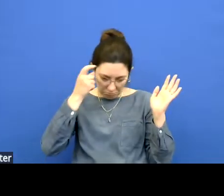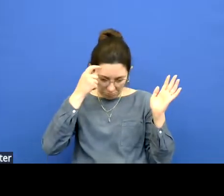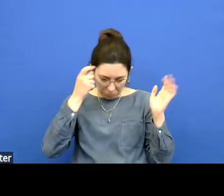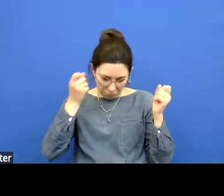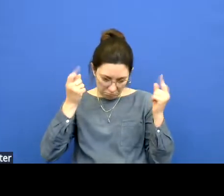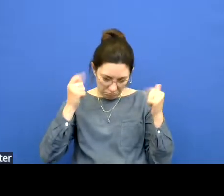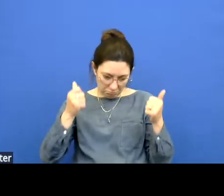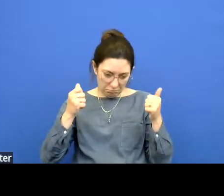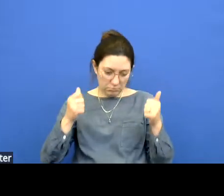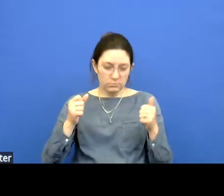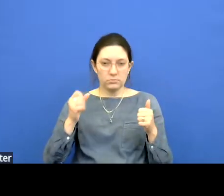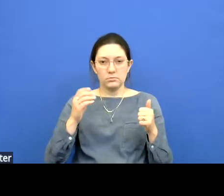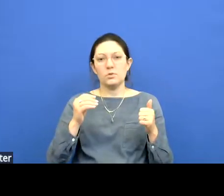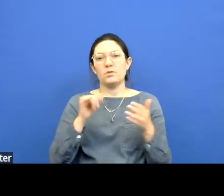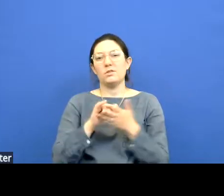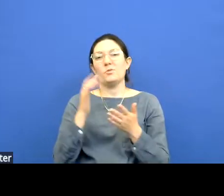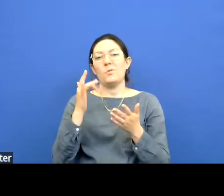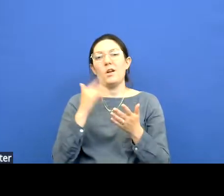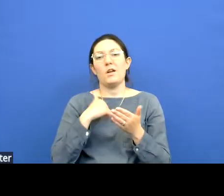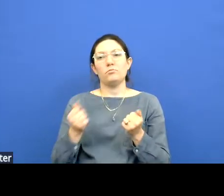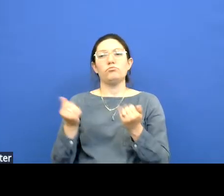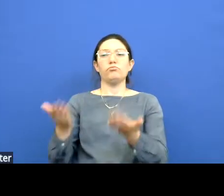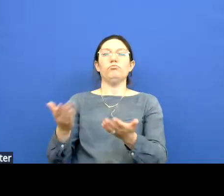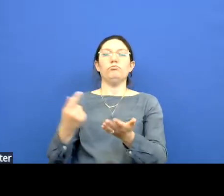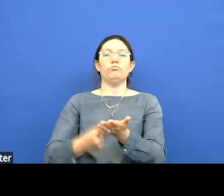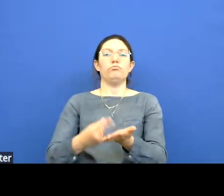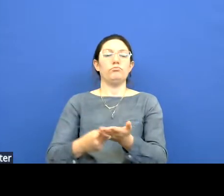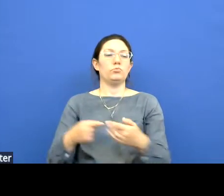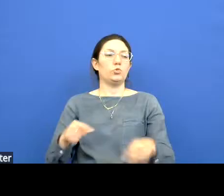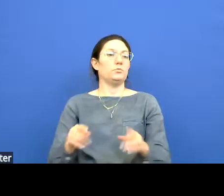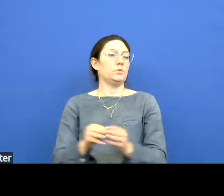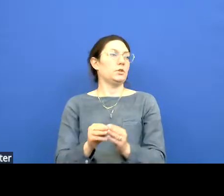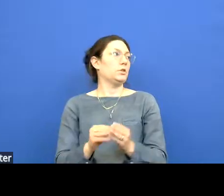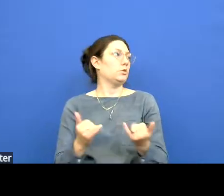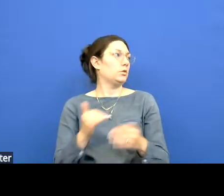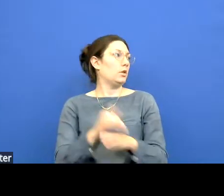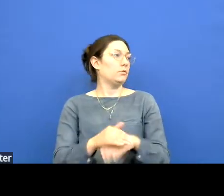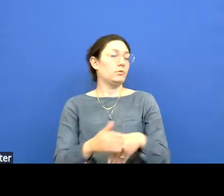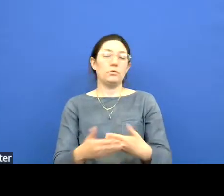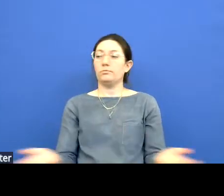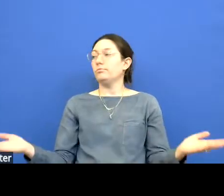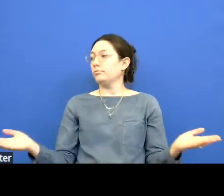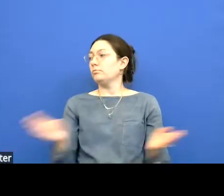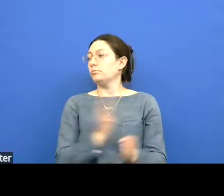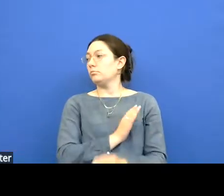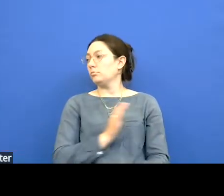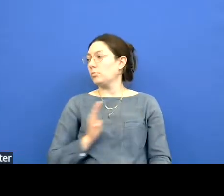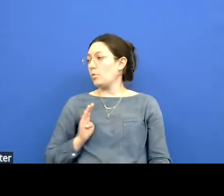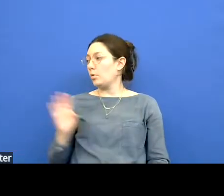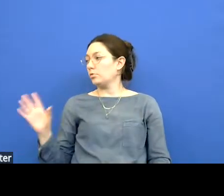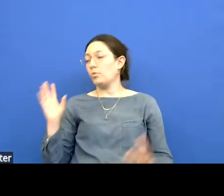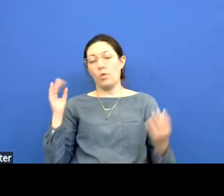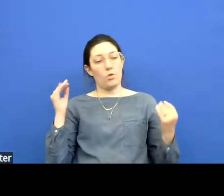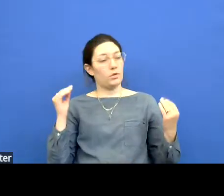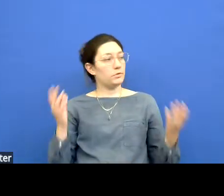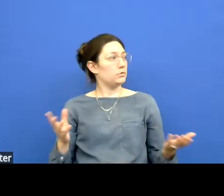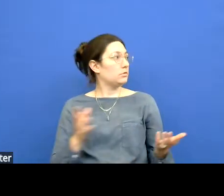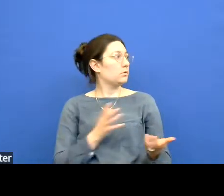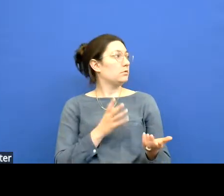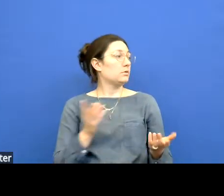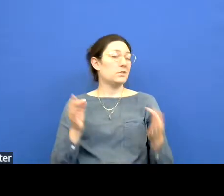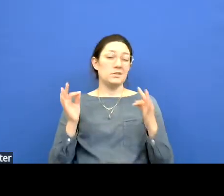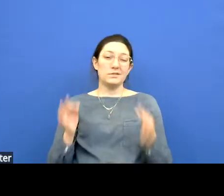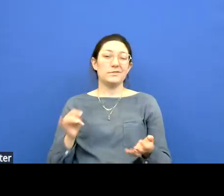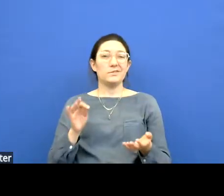basically, I wanted to bring that up and just have some discussion. So I will open it up to the rest of the board to see what other people think. And certainly if